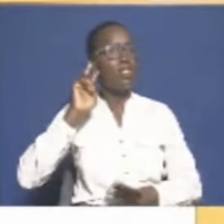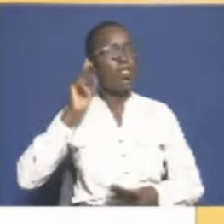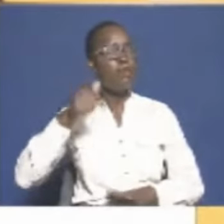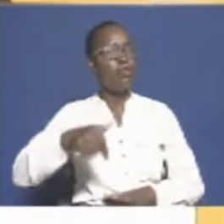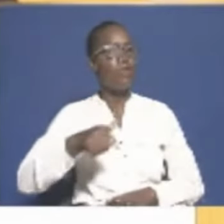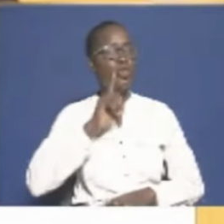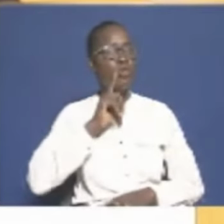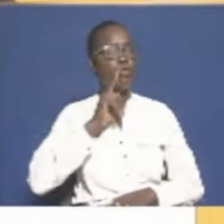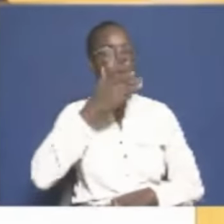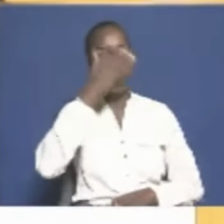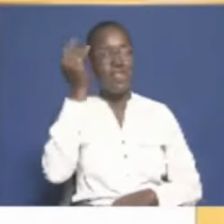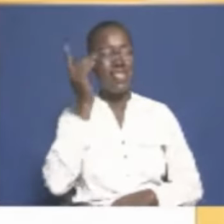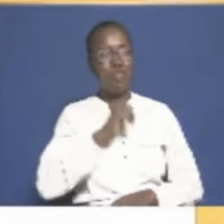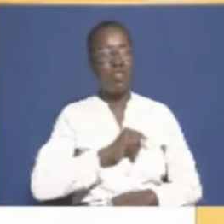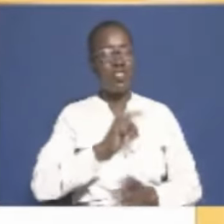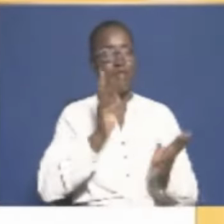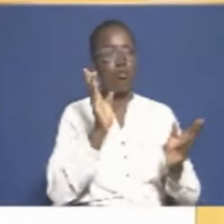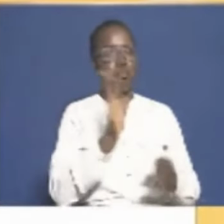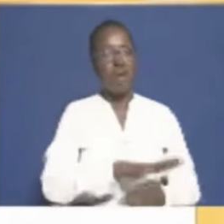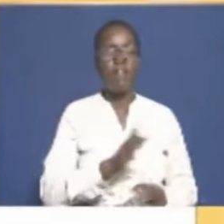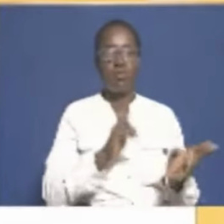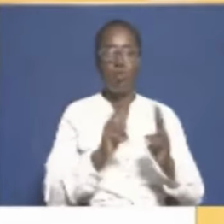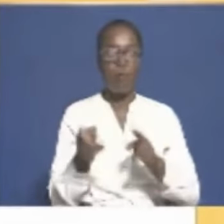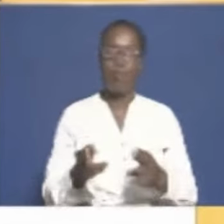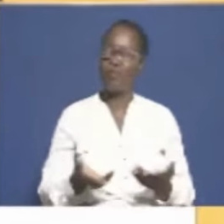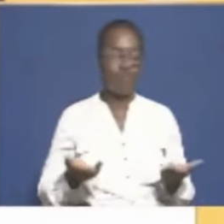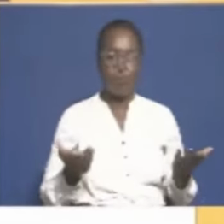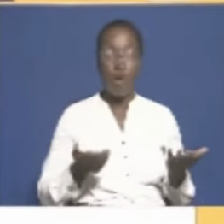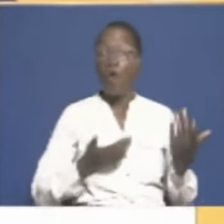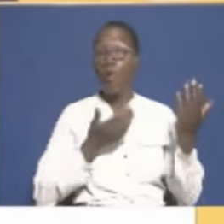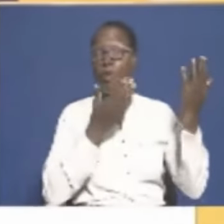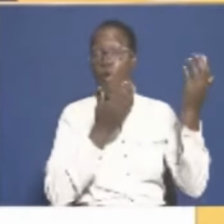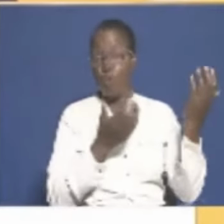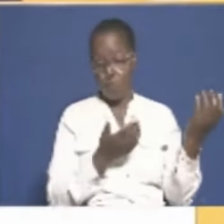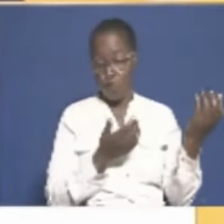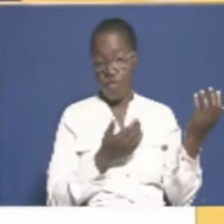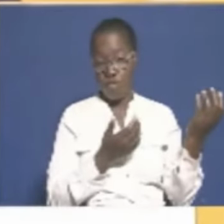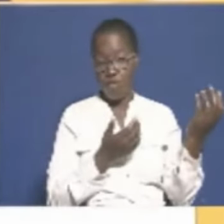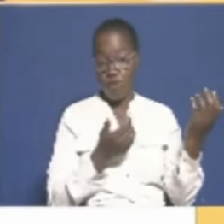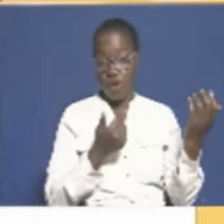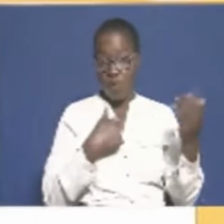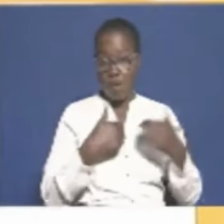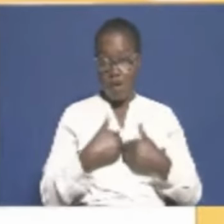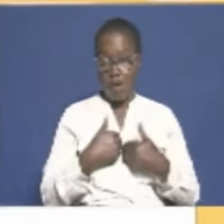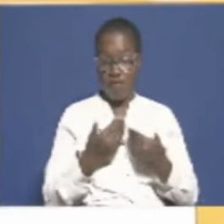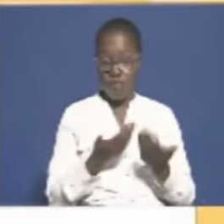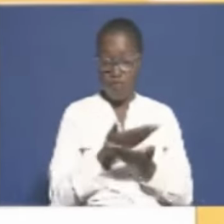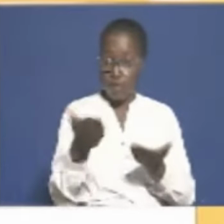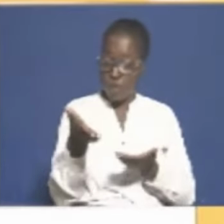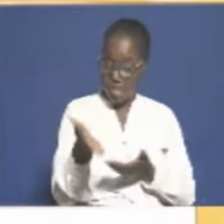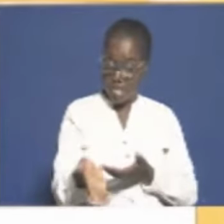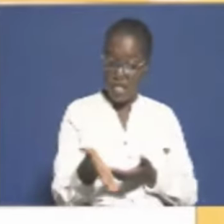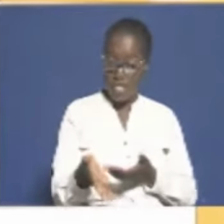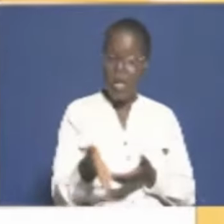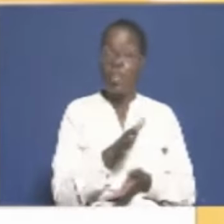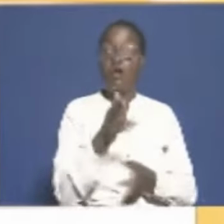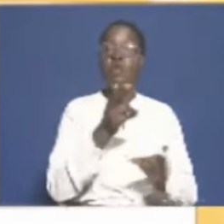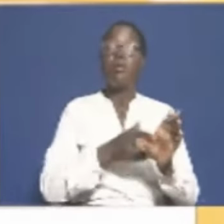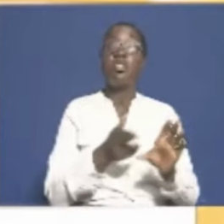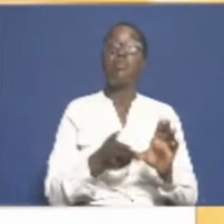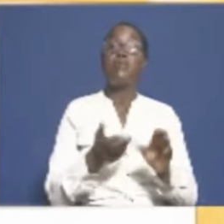by tomorrow we are back to our normal. So I hope to those who are here, to those who have participated with